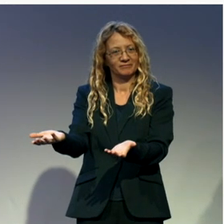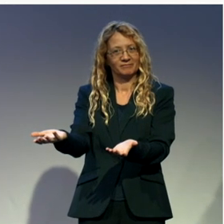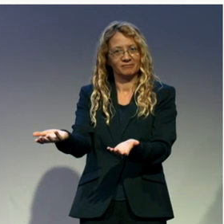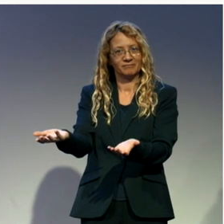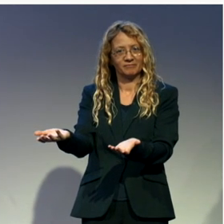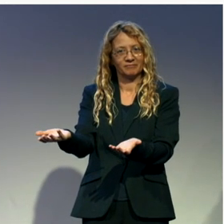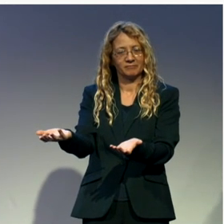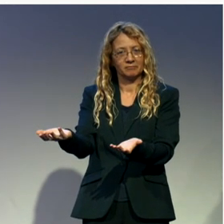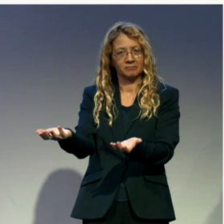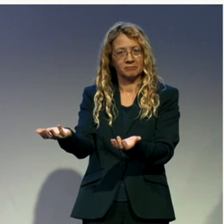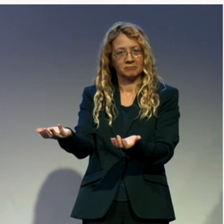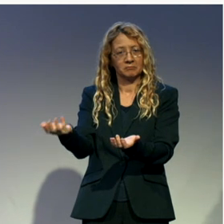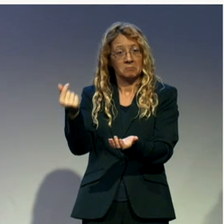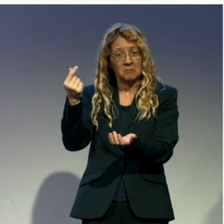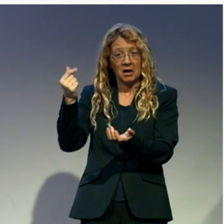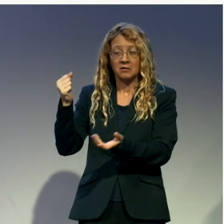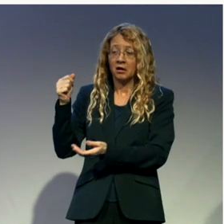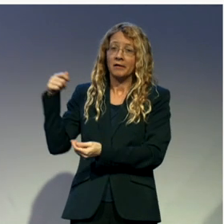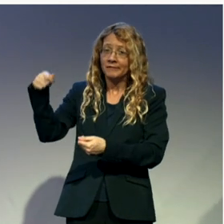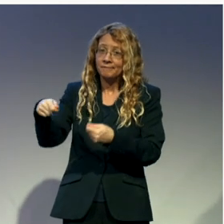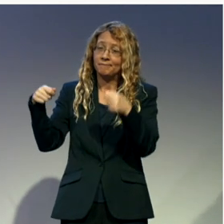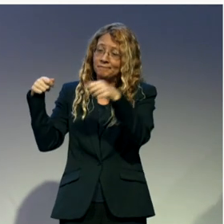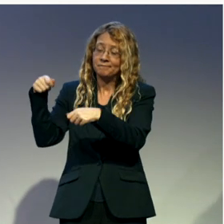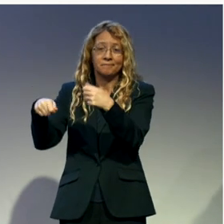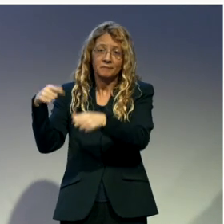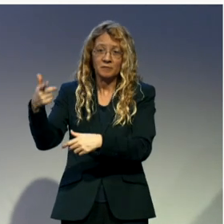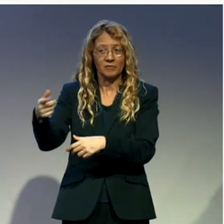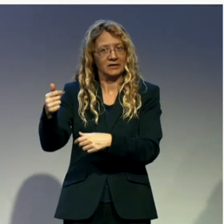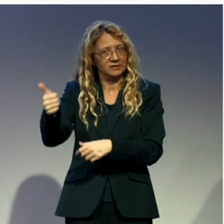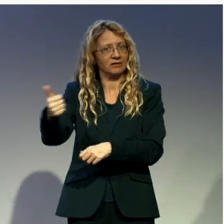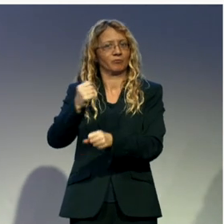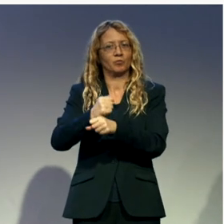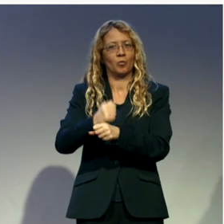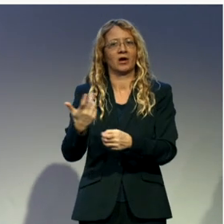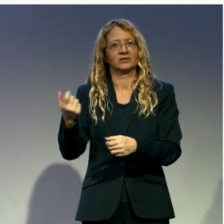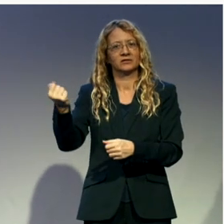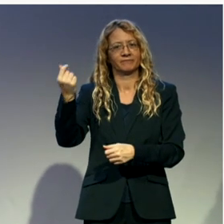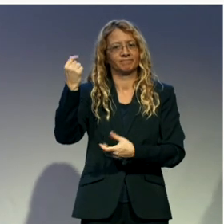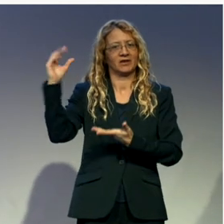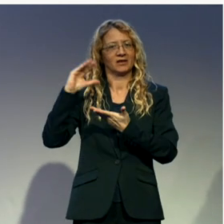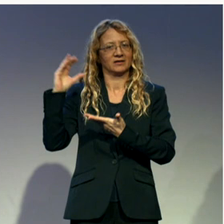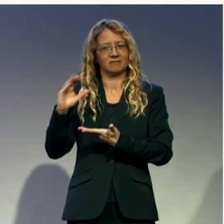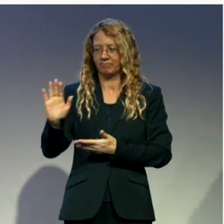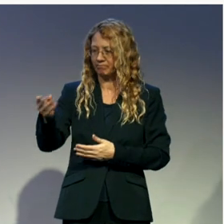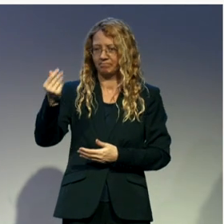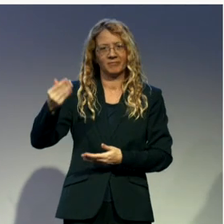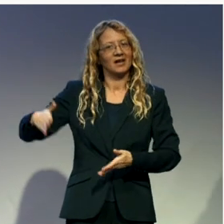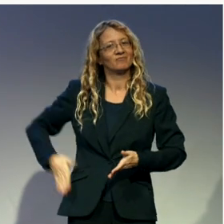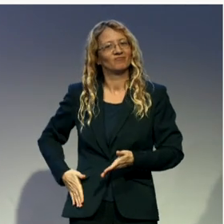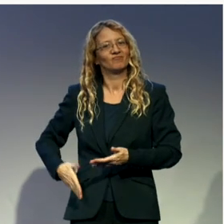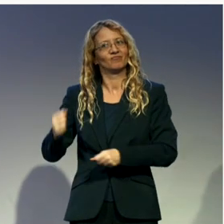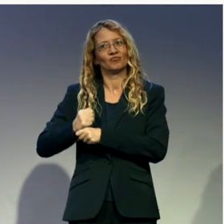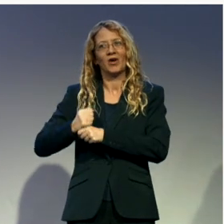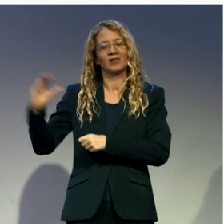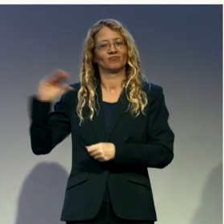supporters, so they can earn their own money, yeah, have their own income, and they can